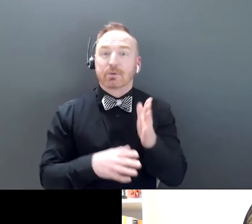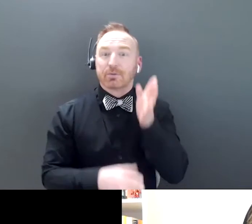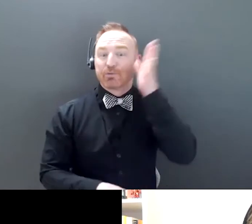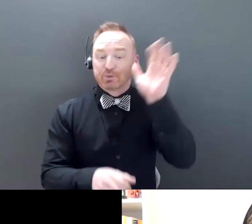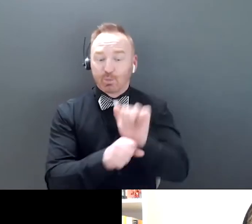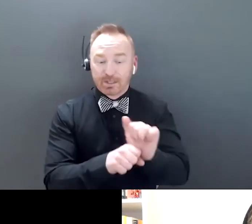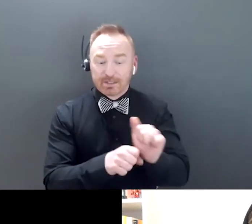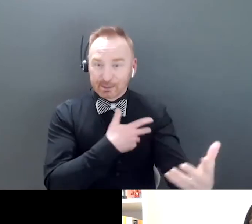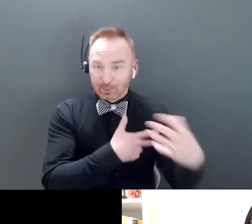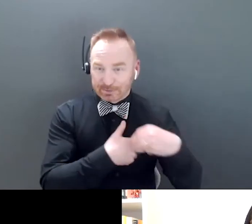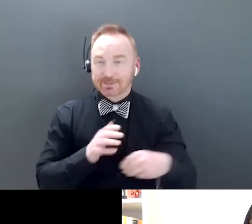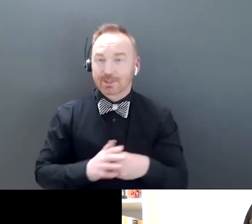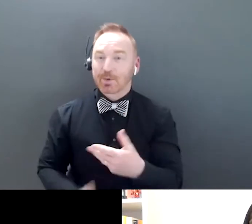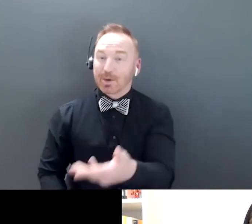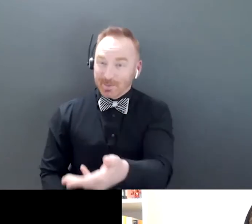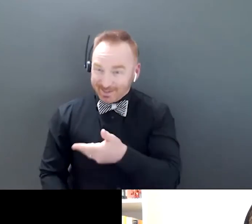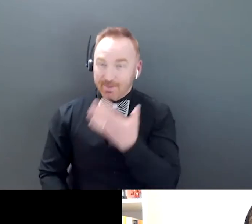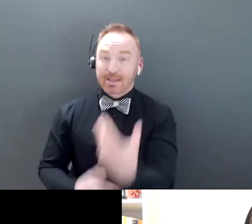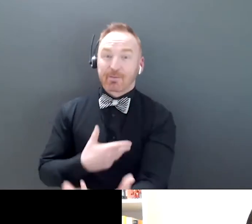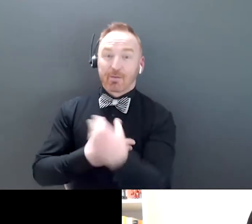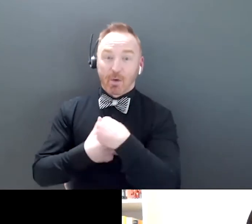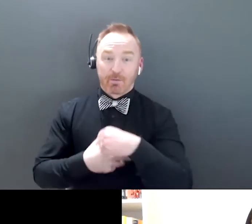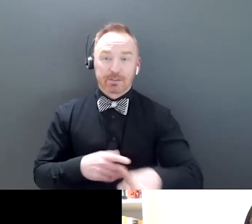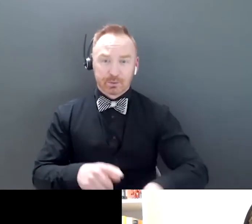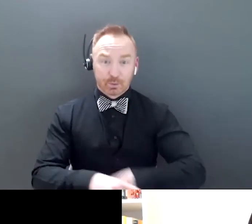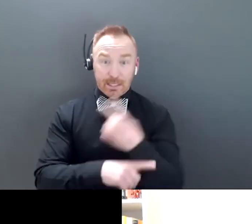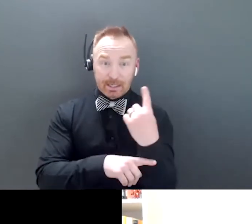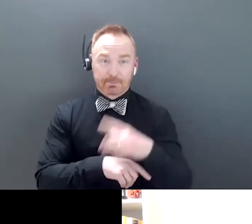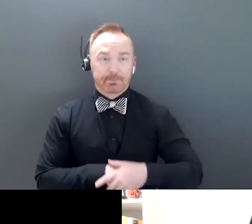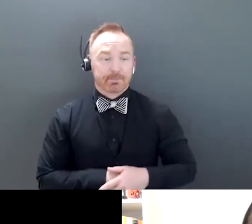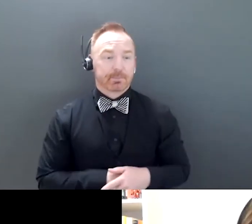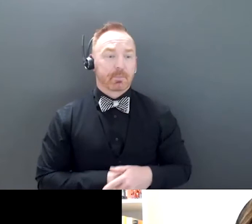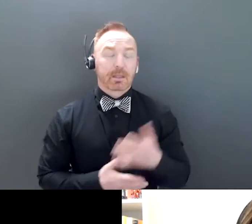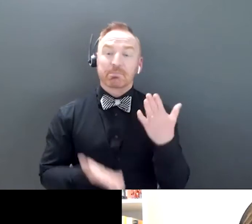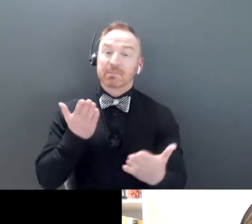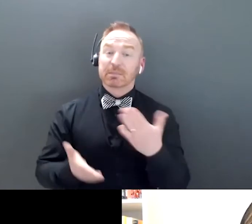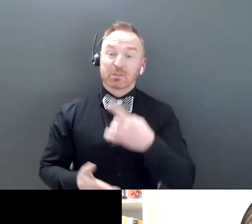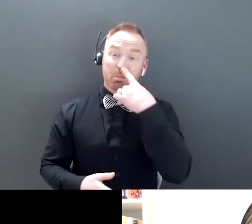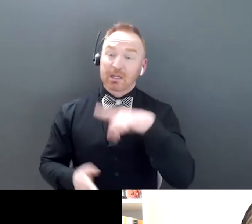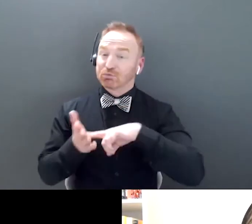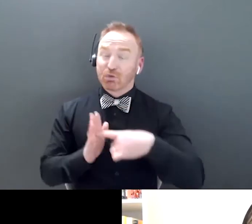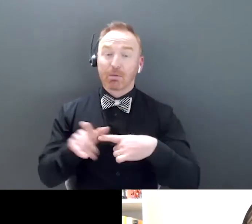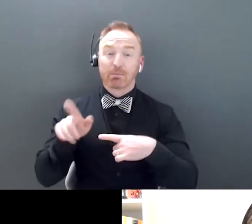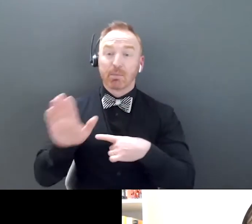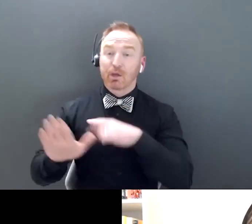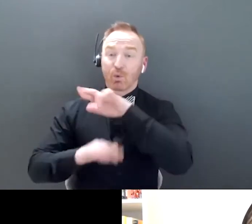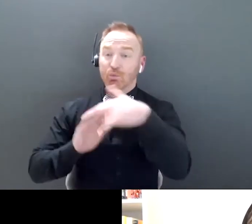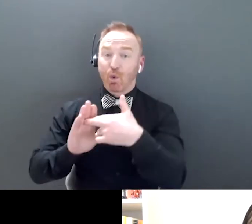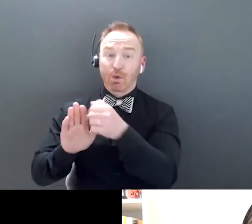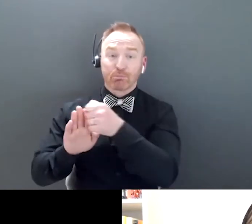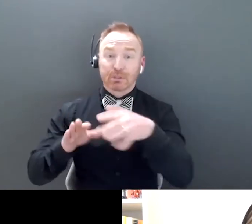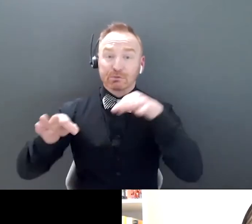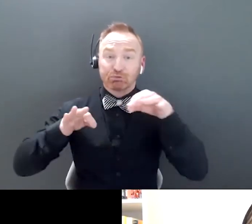So Ayesha, welcome, and thanks for joining us today. I'd like you maybe just to start by describing your role and your work